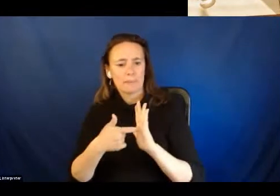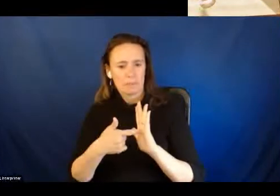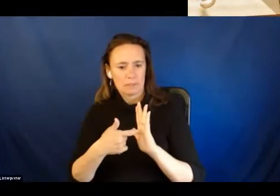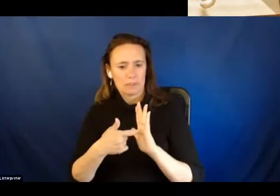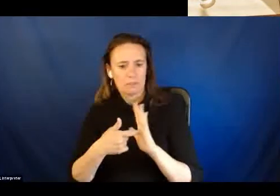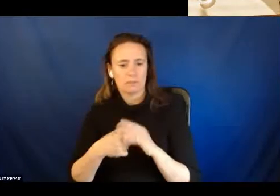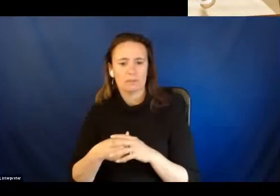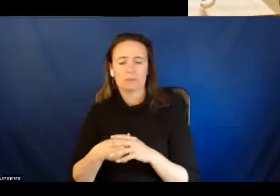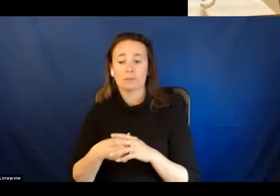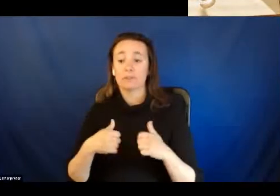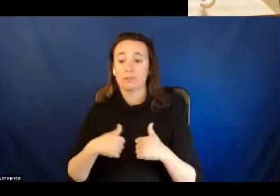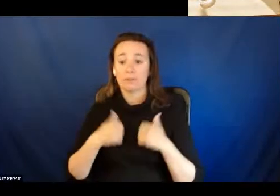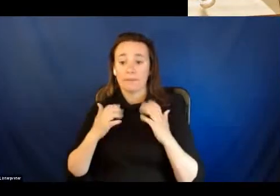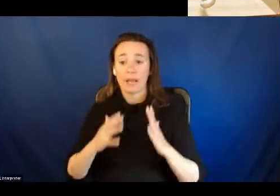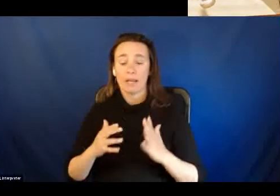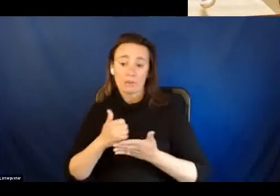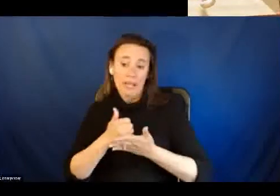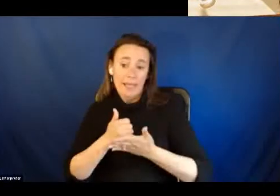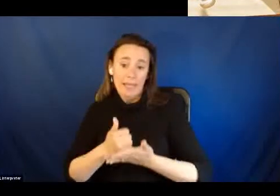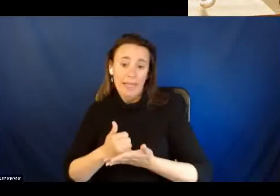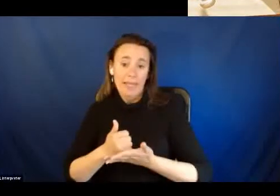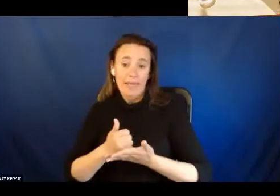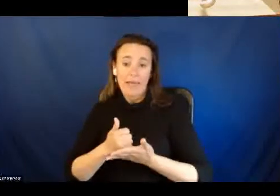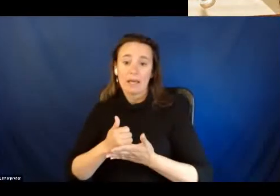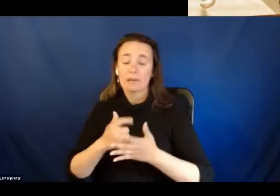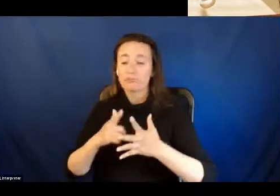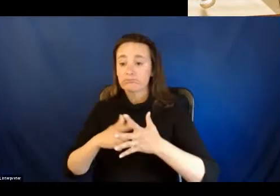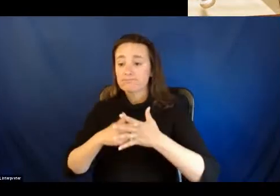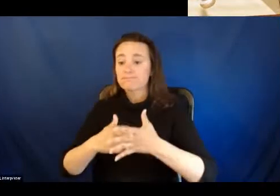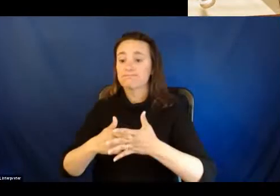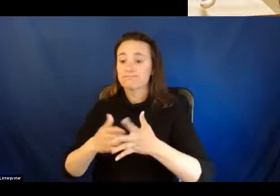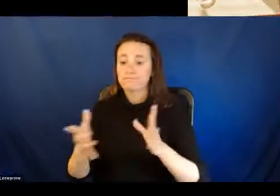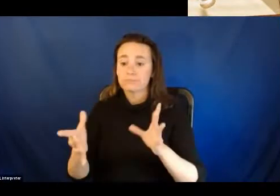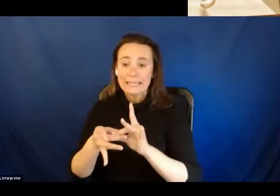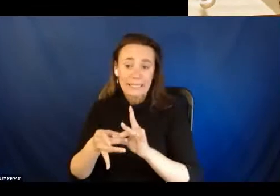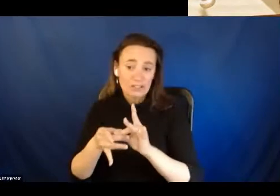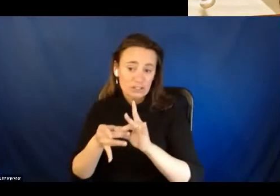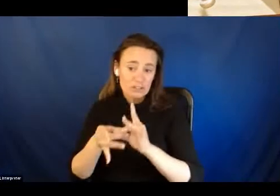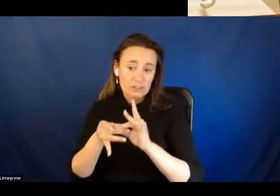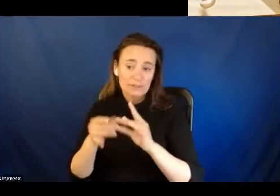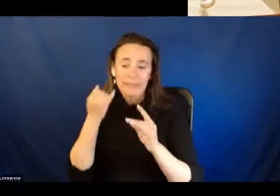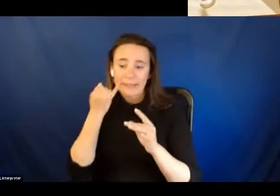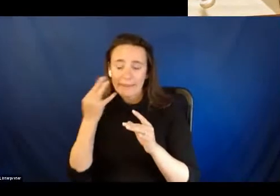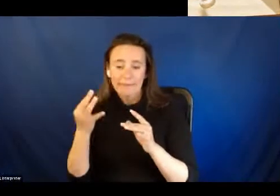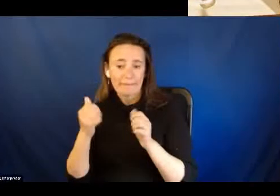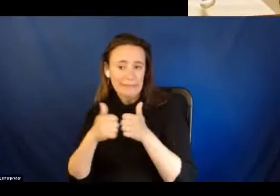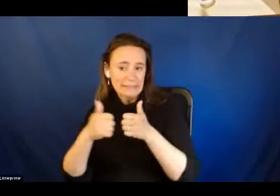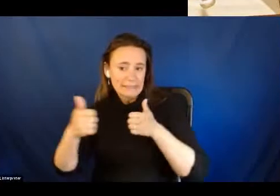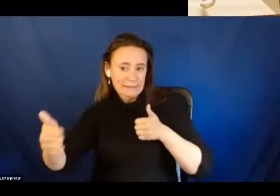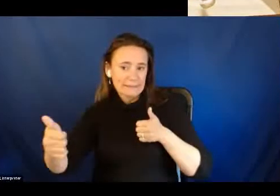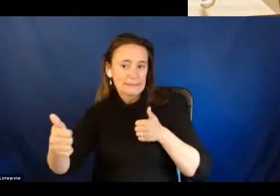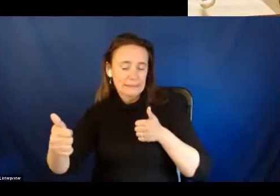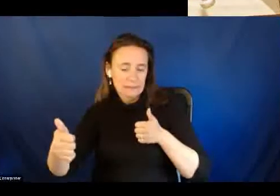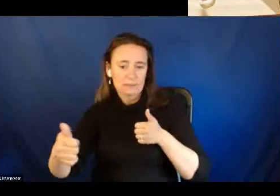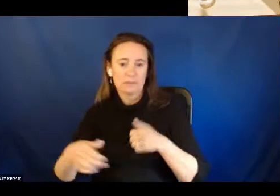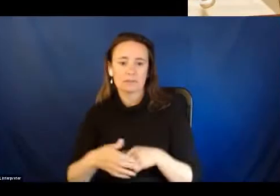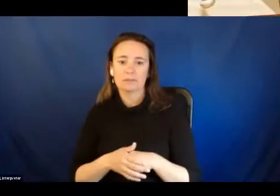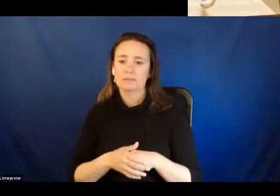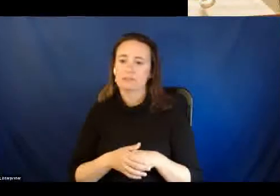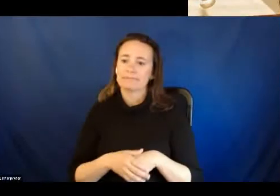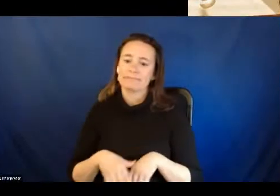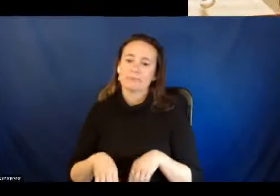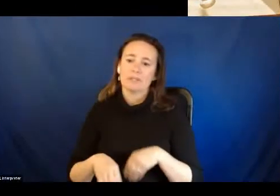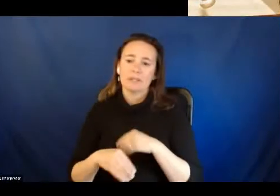for survivors to help spark and sustain connections while being distanced. So this could be virtual support